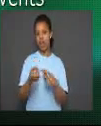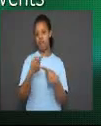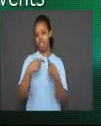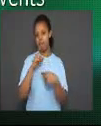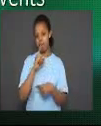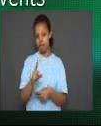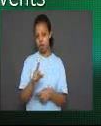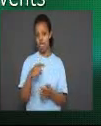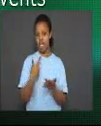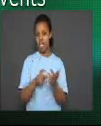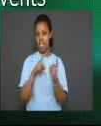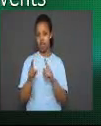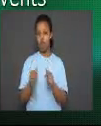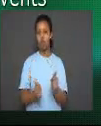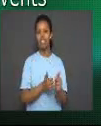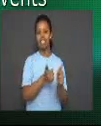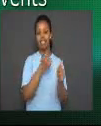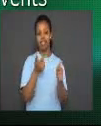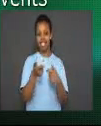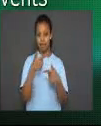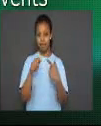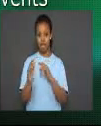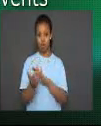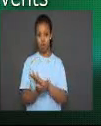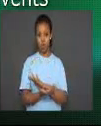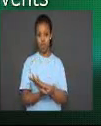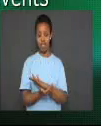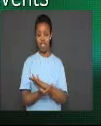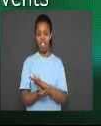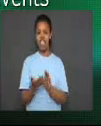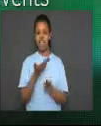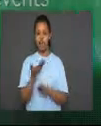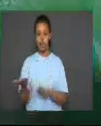of sequence or in the course of events.